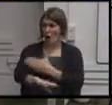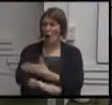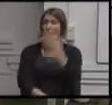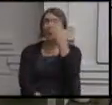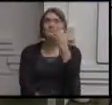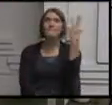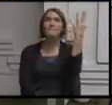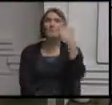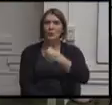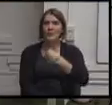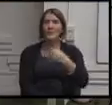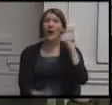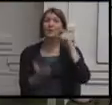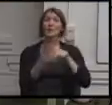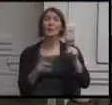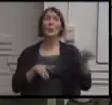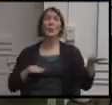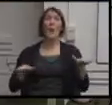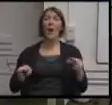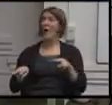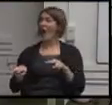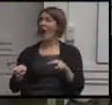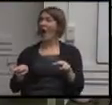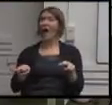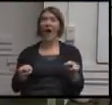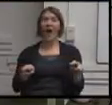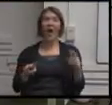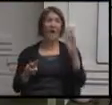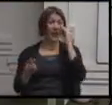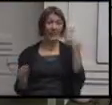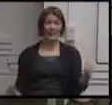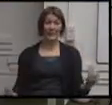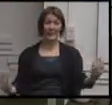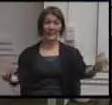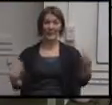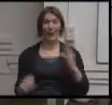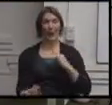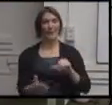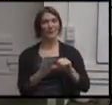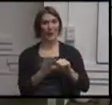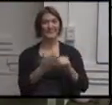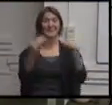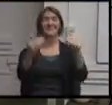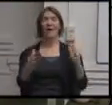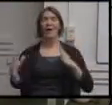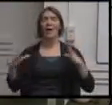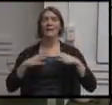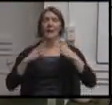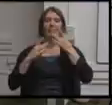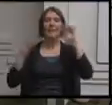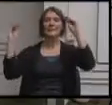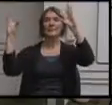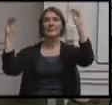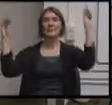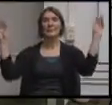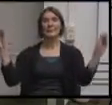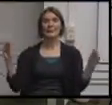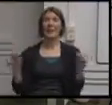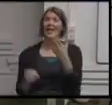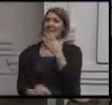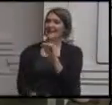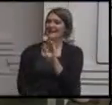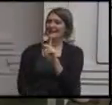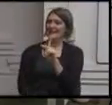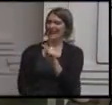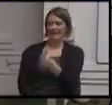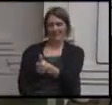what we can tell, when people walk downtown or drive downtown, the flowers really impress them. Holiday lighting, which I'm sure everybody has seen, and thanks to Dick